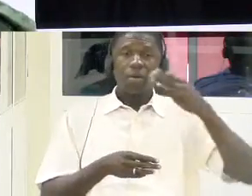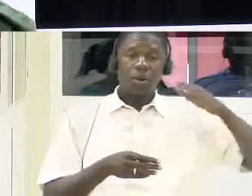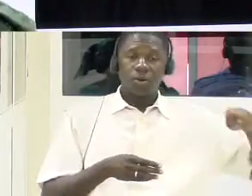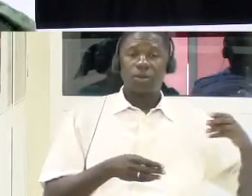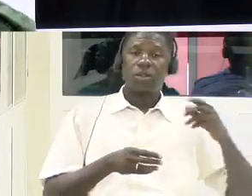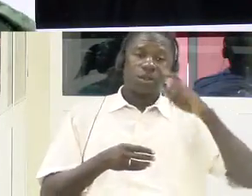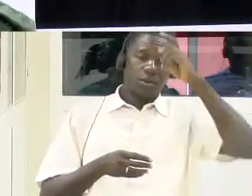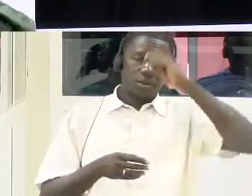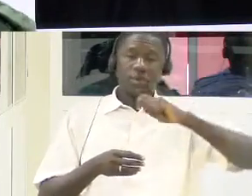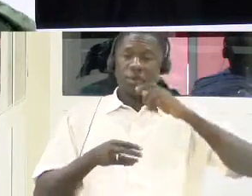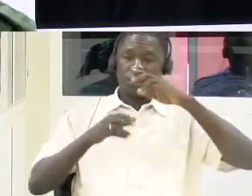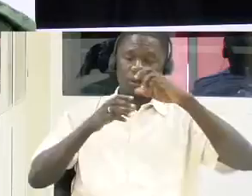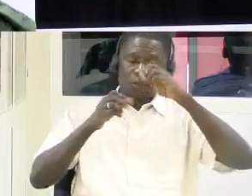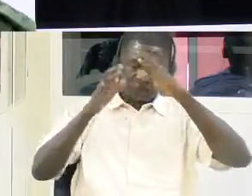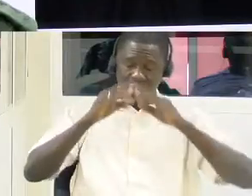station.